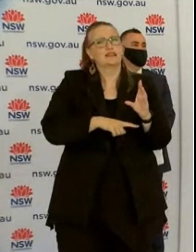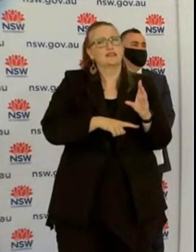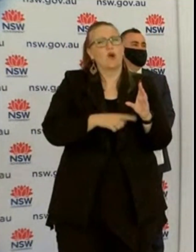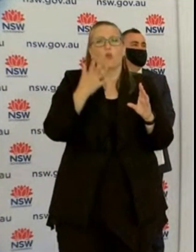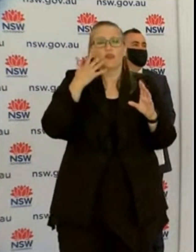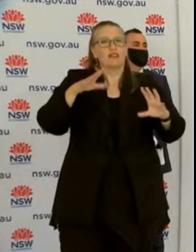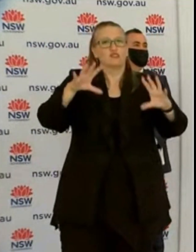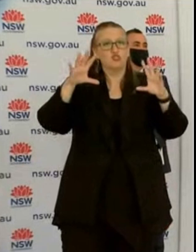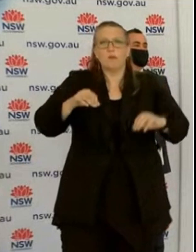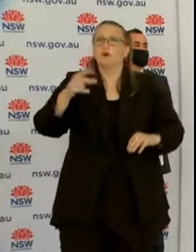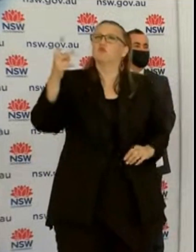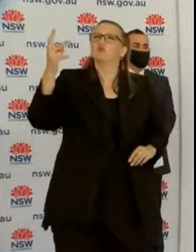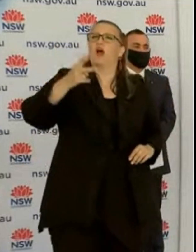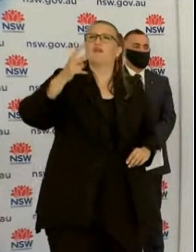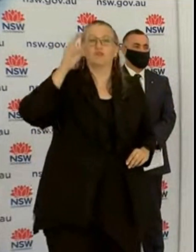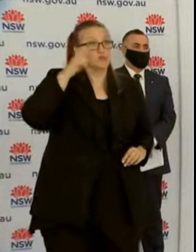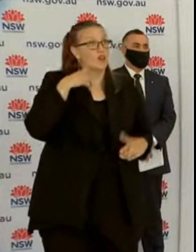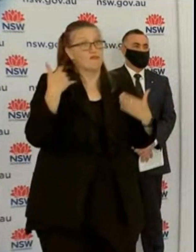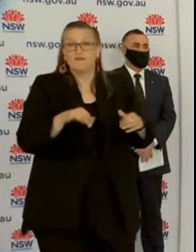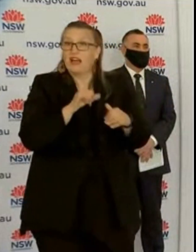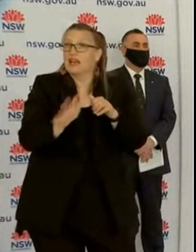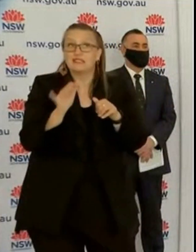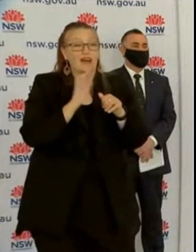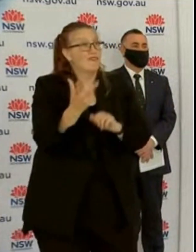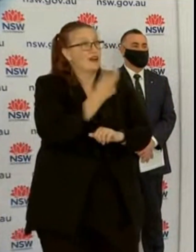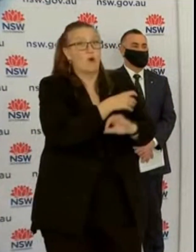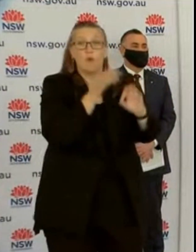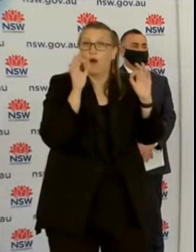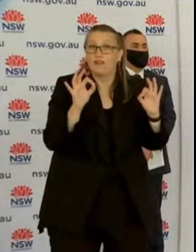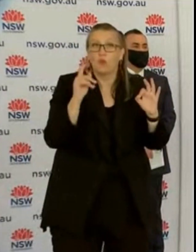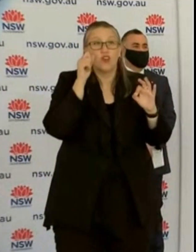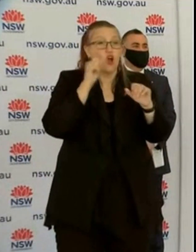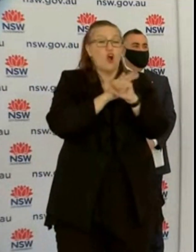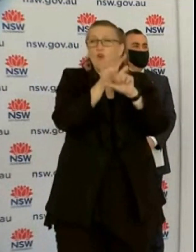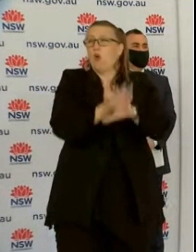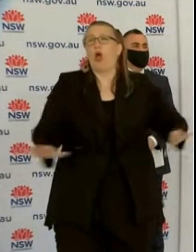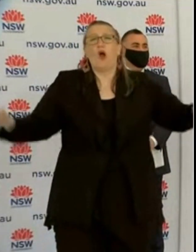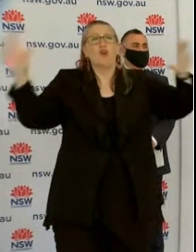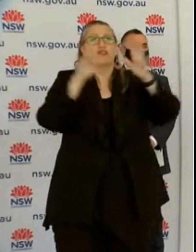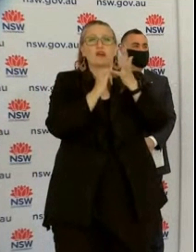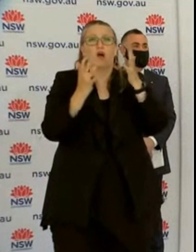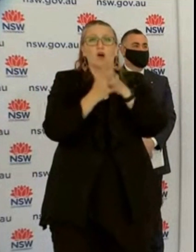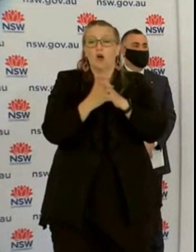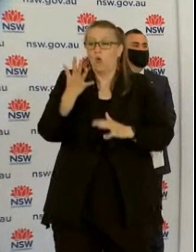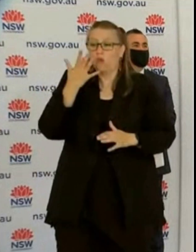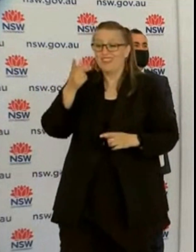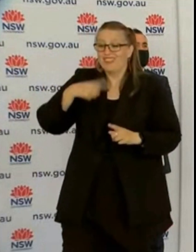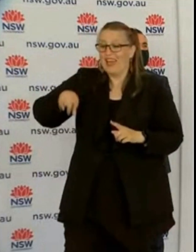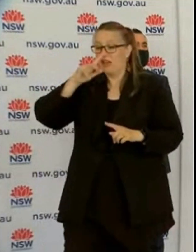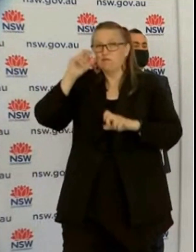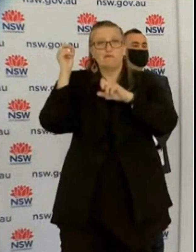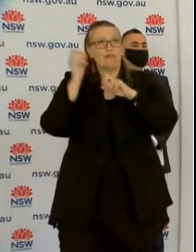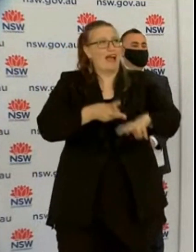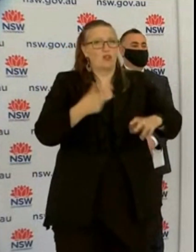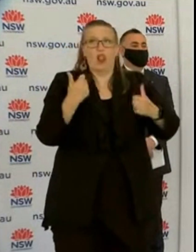becoming the 12 LGAs of concern? You thanked them today, you said outstanding vaccinations. We know the virus is all over the state now. When do they just